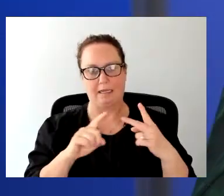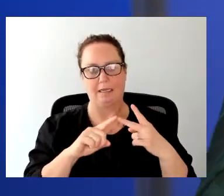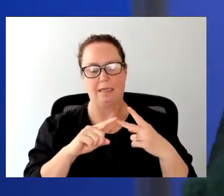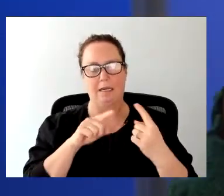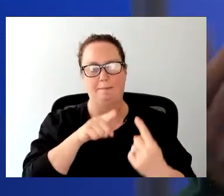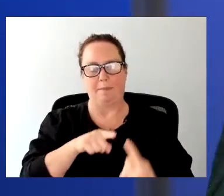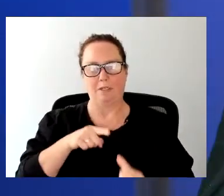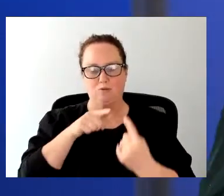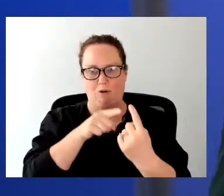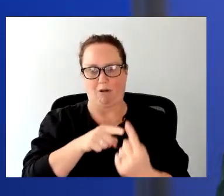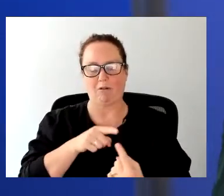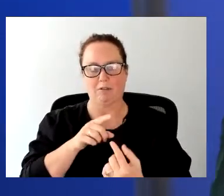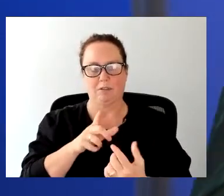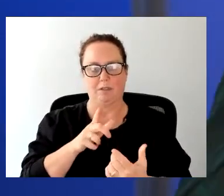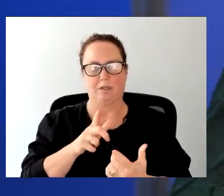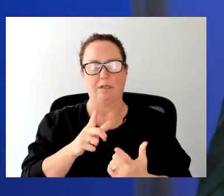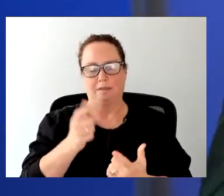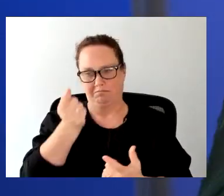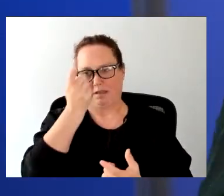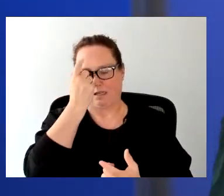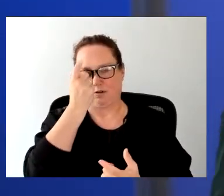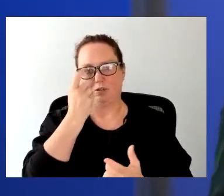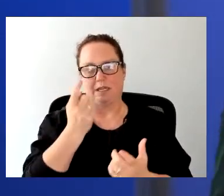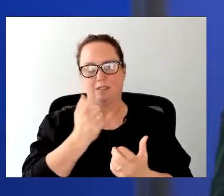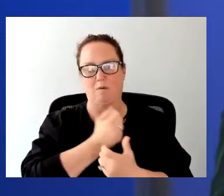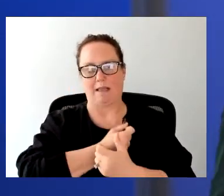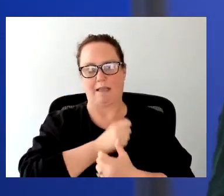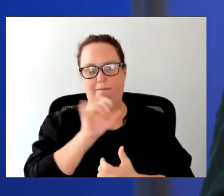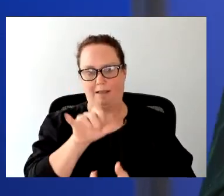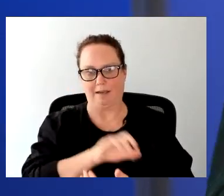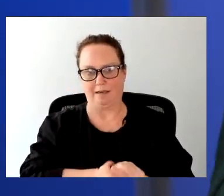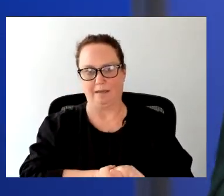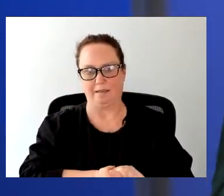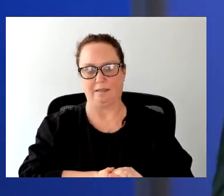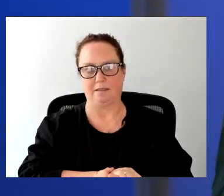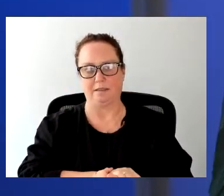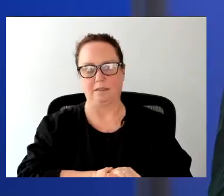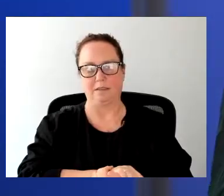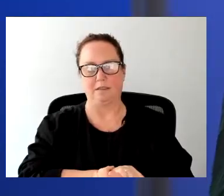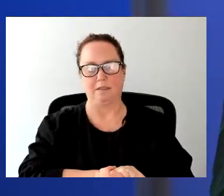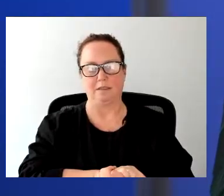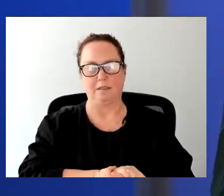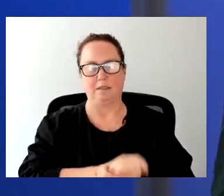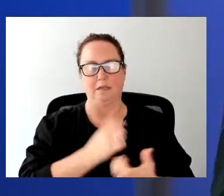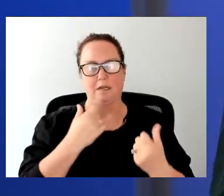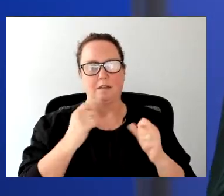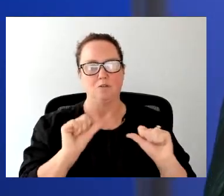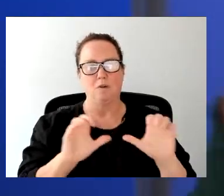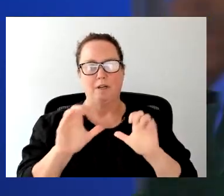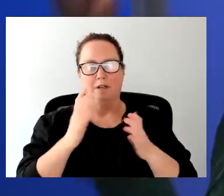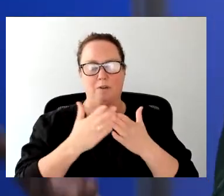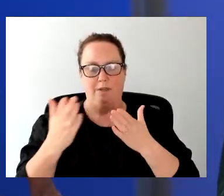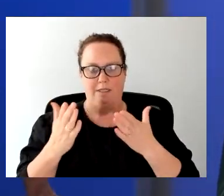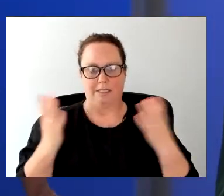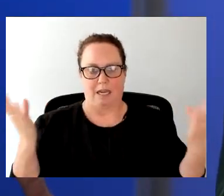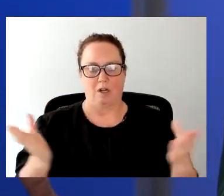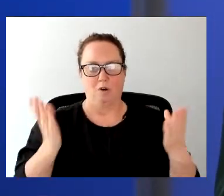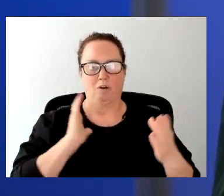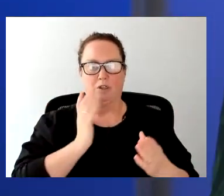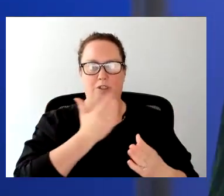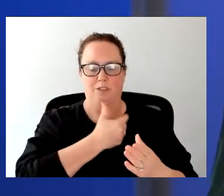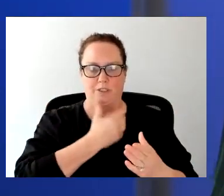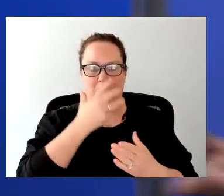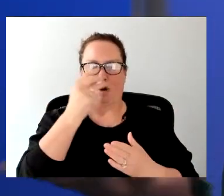them because they're coming from the same place. So I love that. And they try to do things that encourage us to come outdoors,